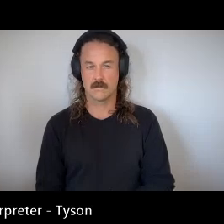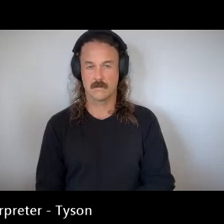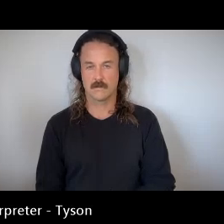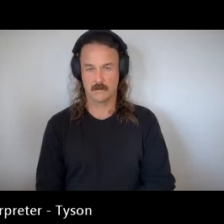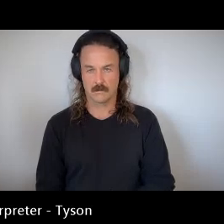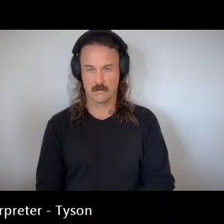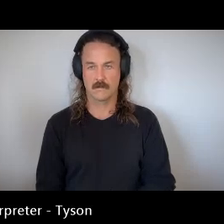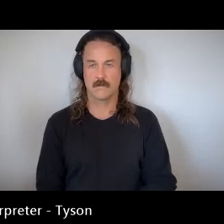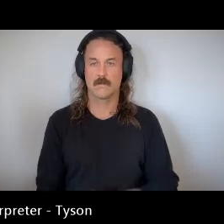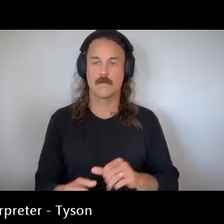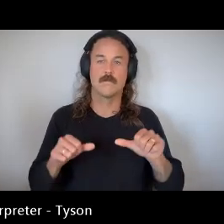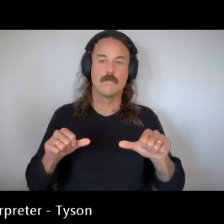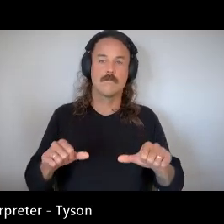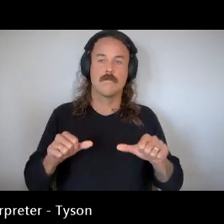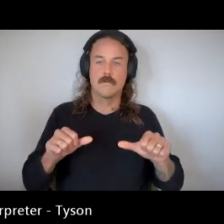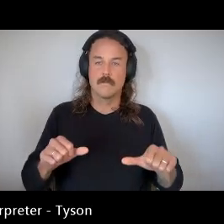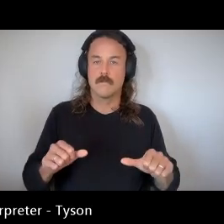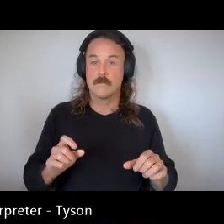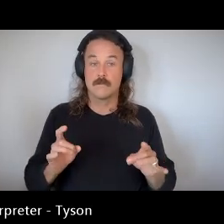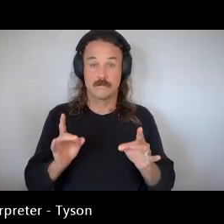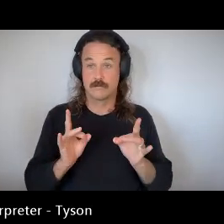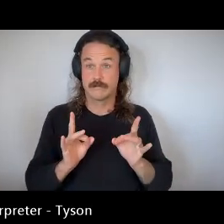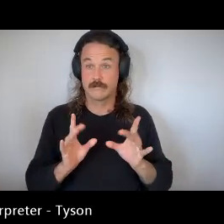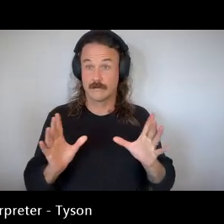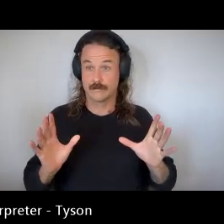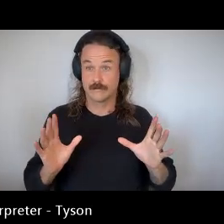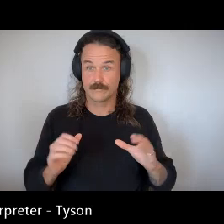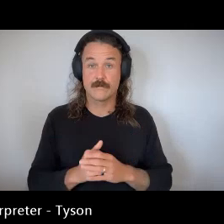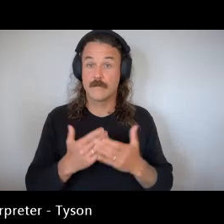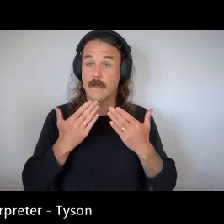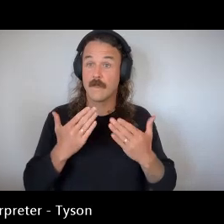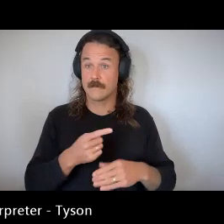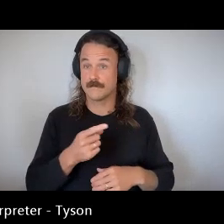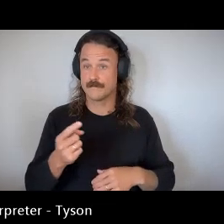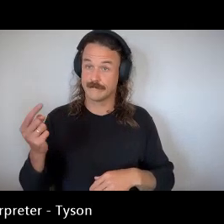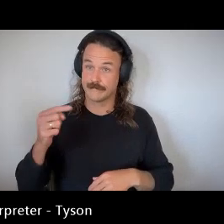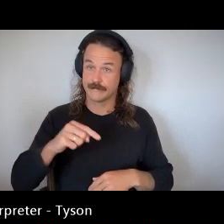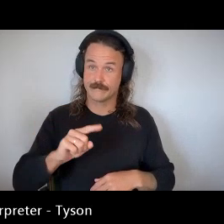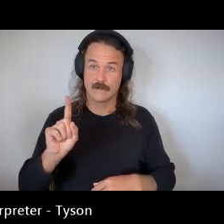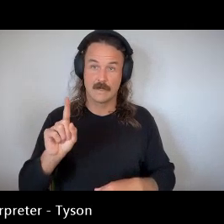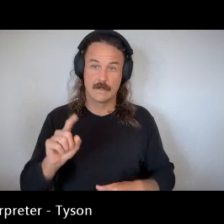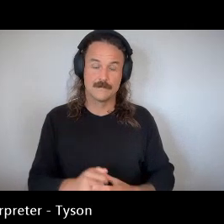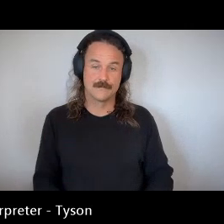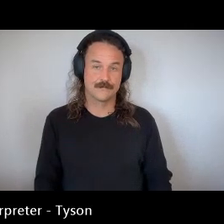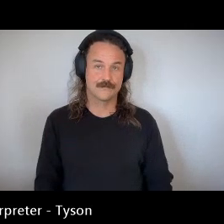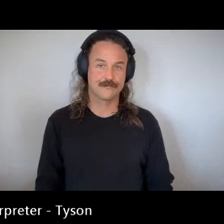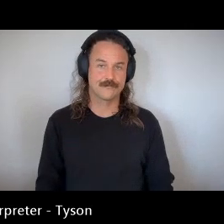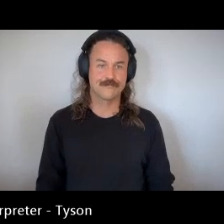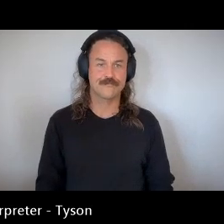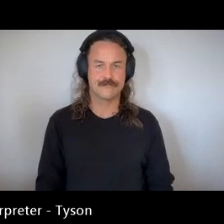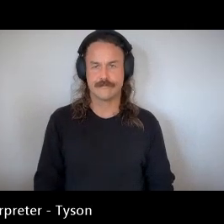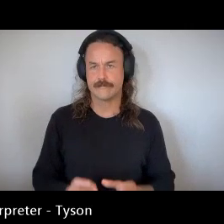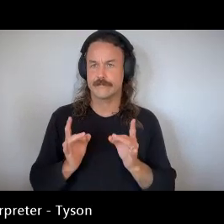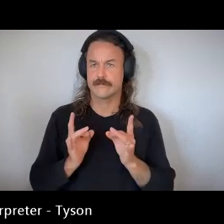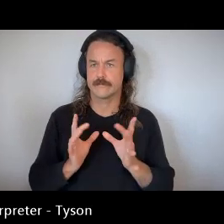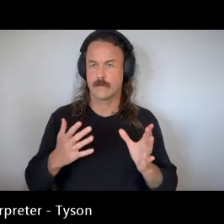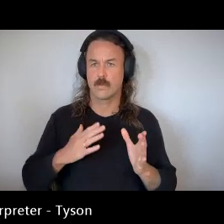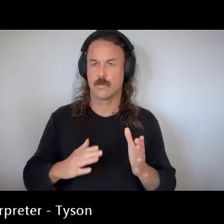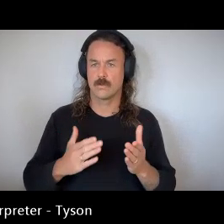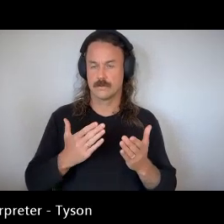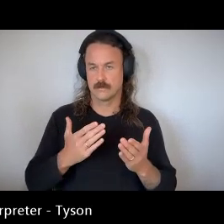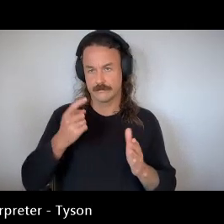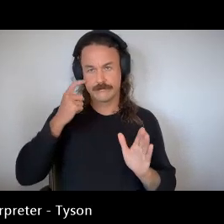Okay, well, we'll get started. Thanks so much for joining today. I'd like to start by acknowledging the traditional owners of the lands